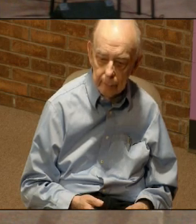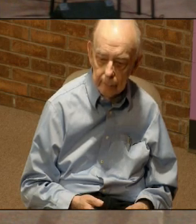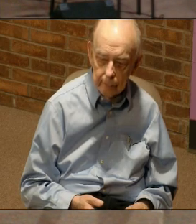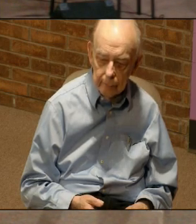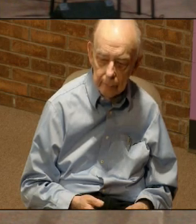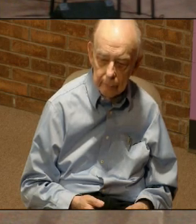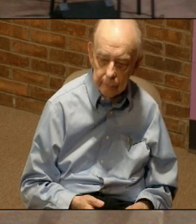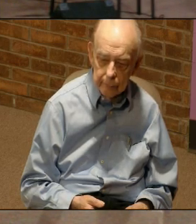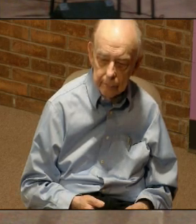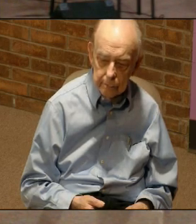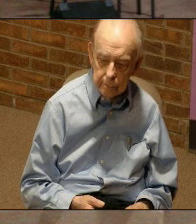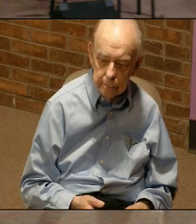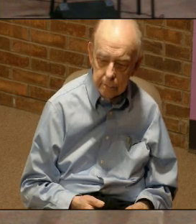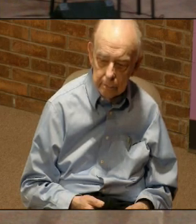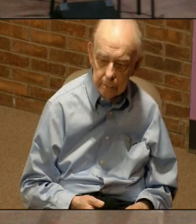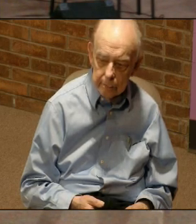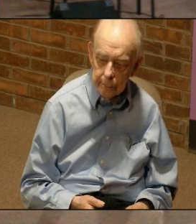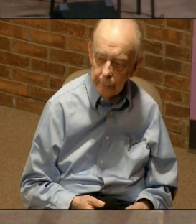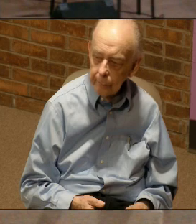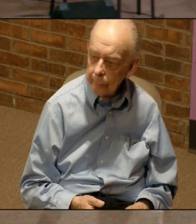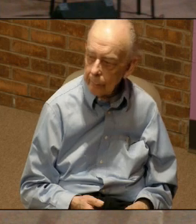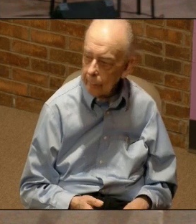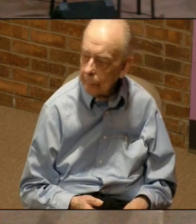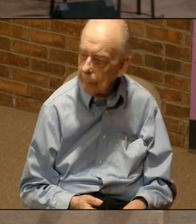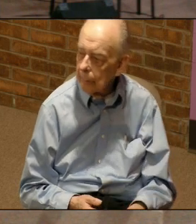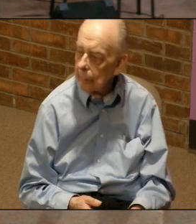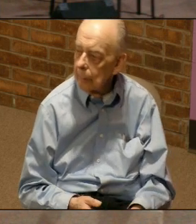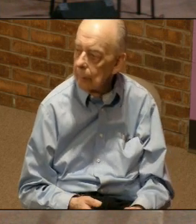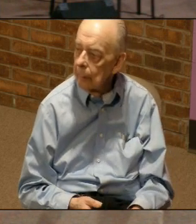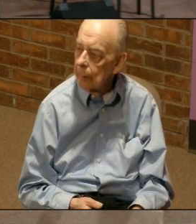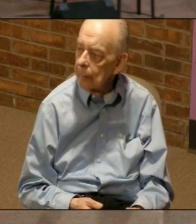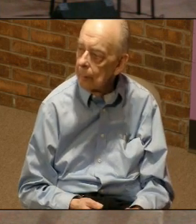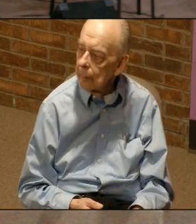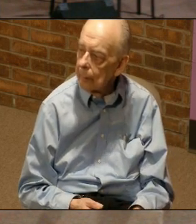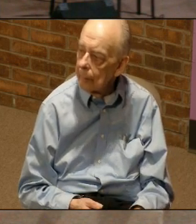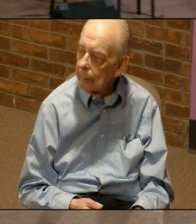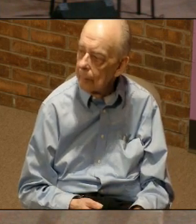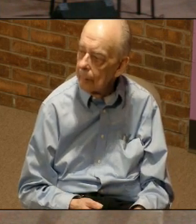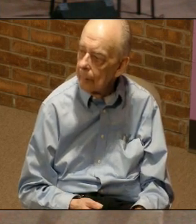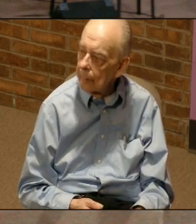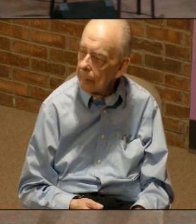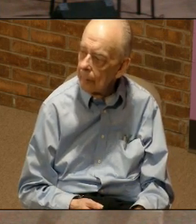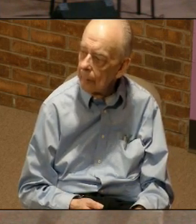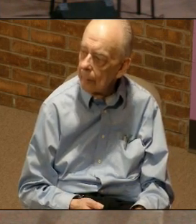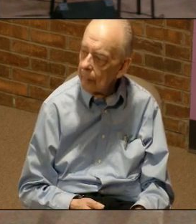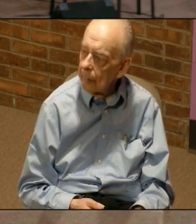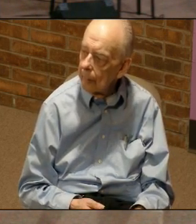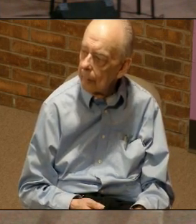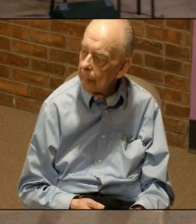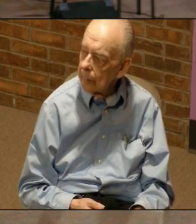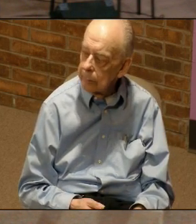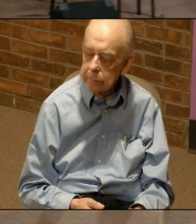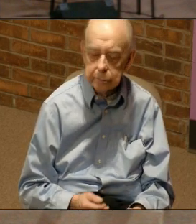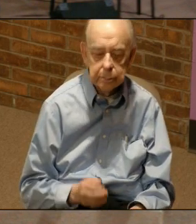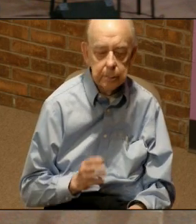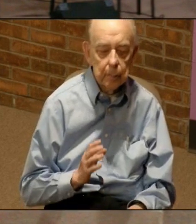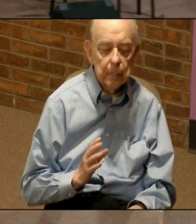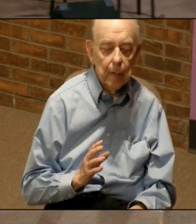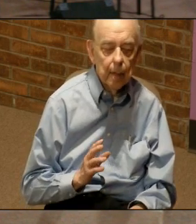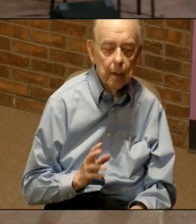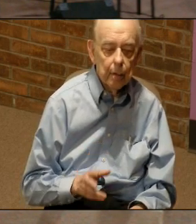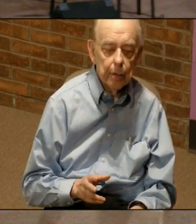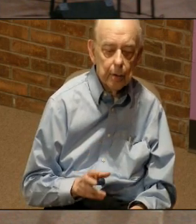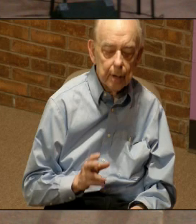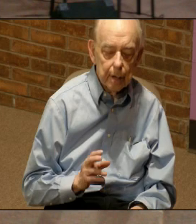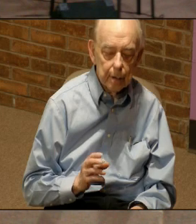this other stuff. Okay, but let's not argue that point. Let's just say 30 to 33, okay?